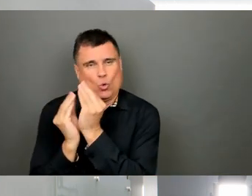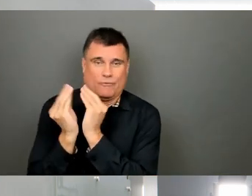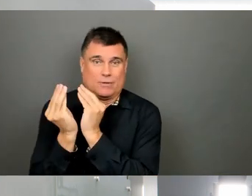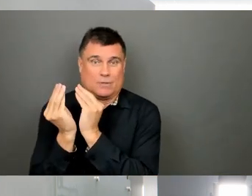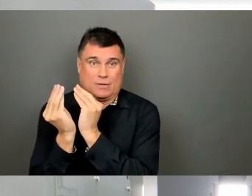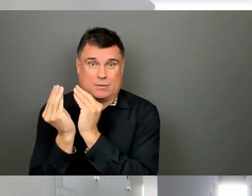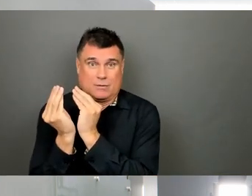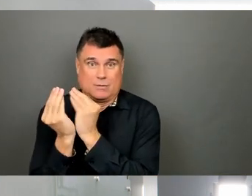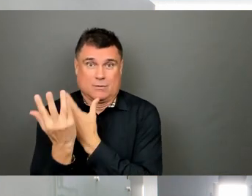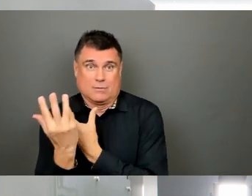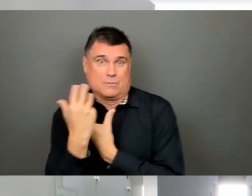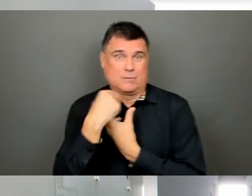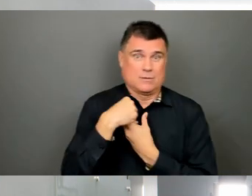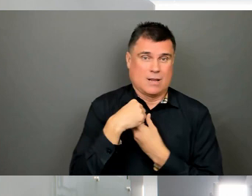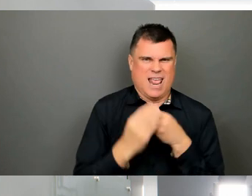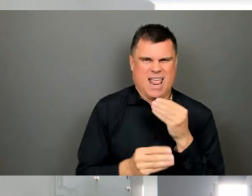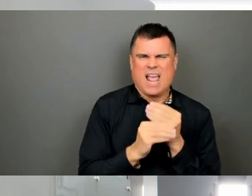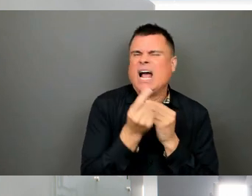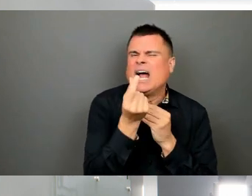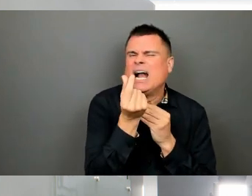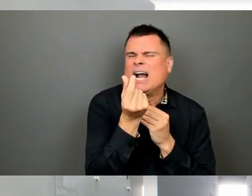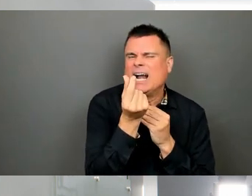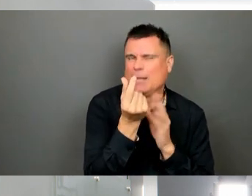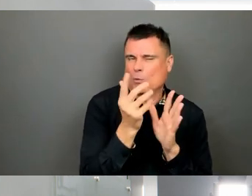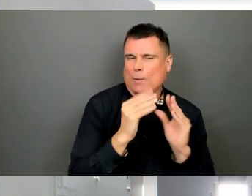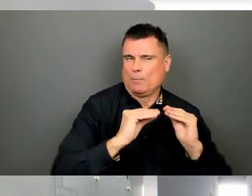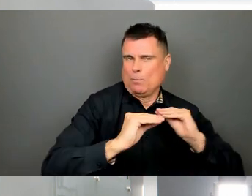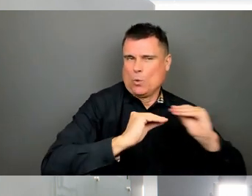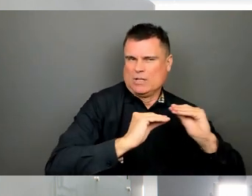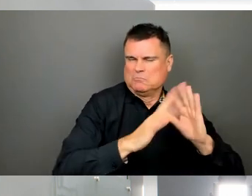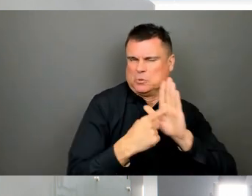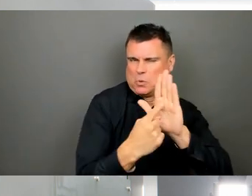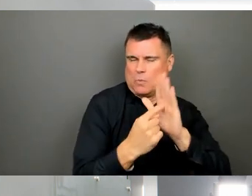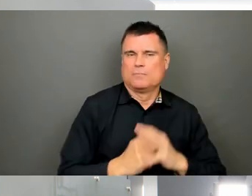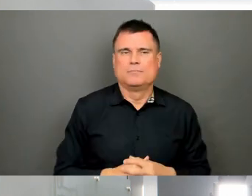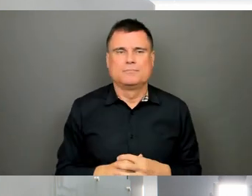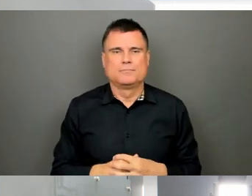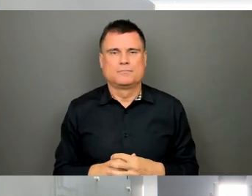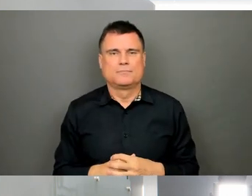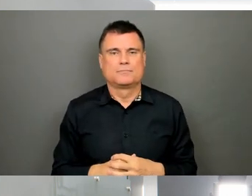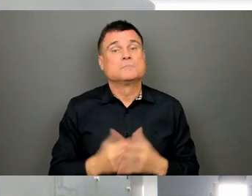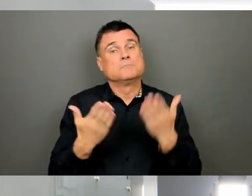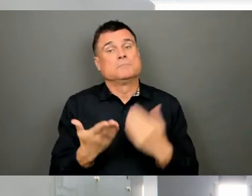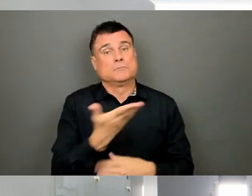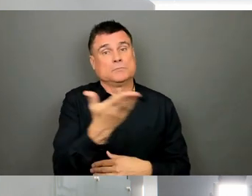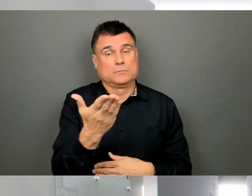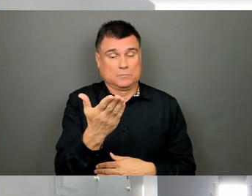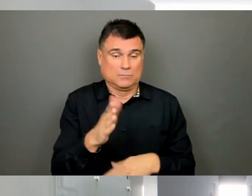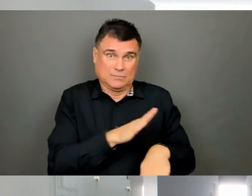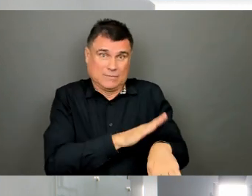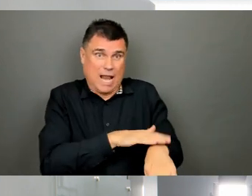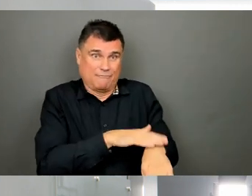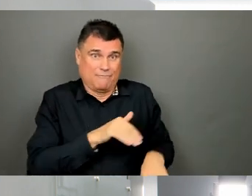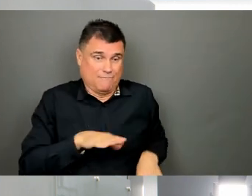way. We're just adding a little bit of a swing to it. So if you want to put, if you're standing, a leading